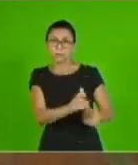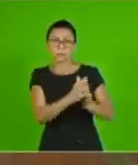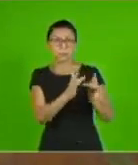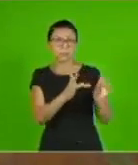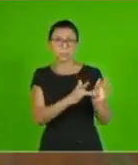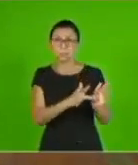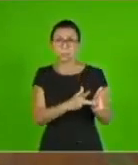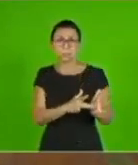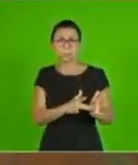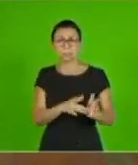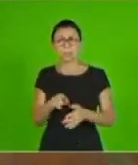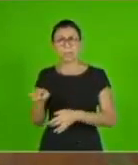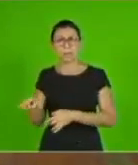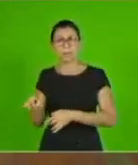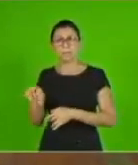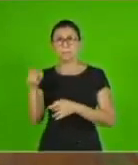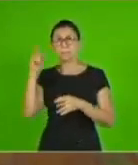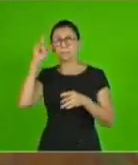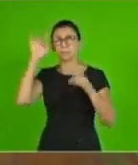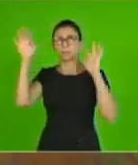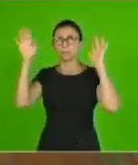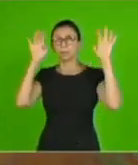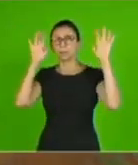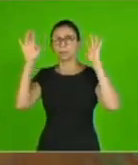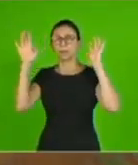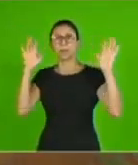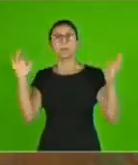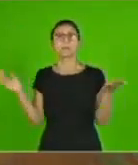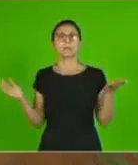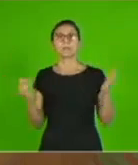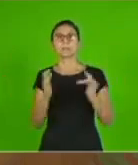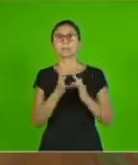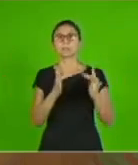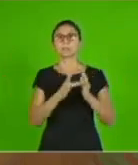They didn't understand that Jesus was going to be